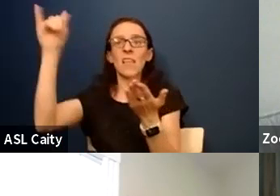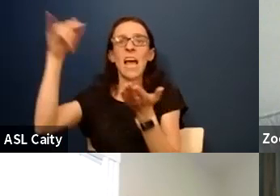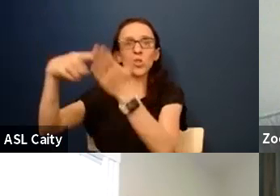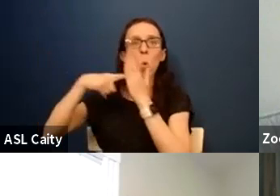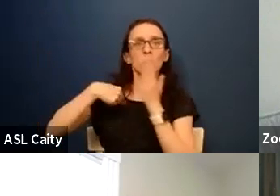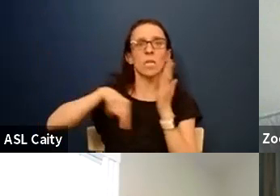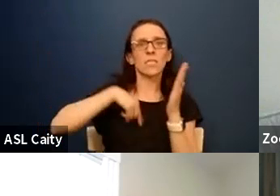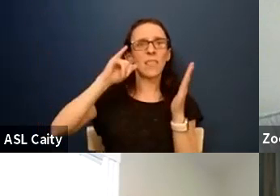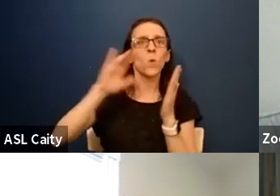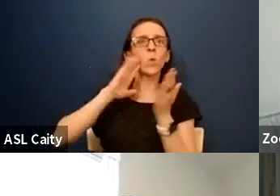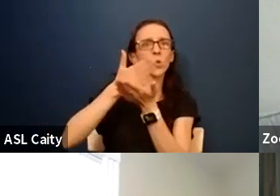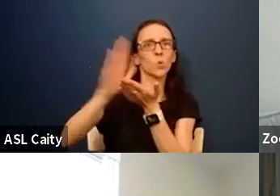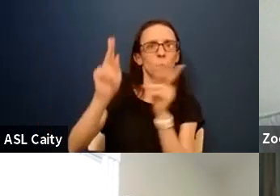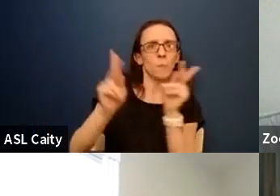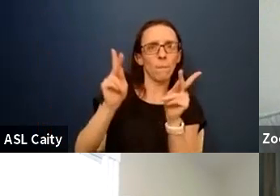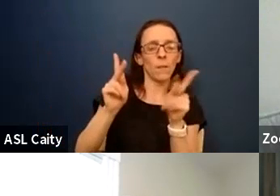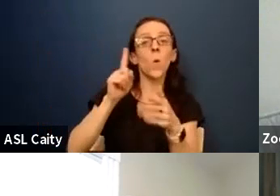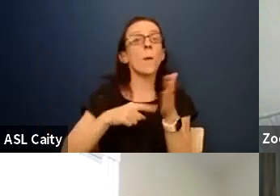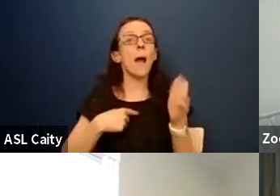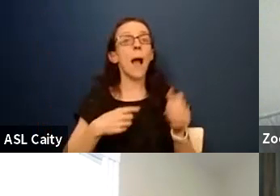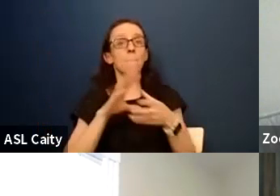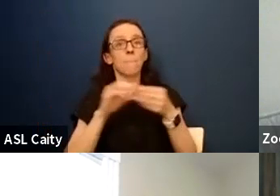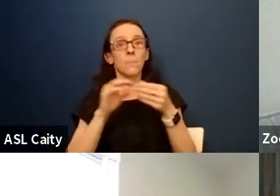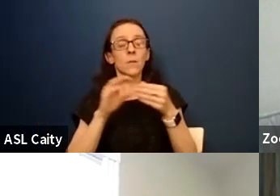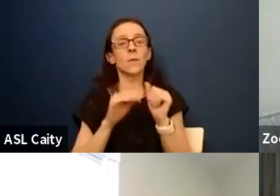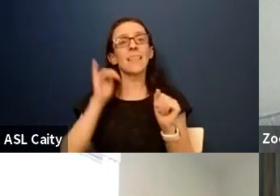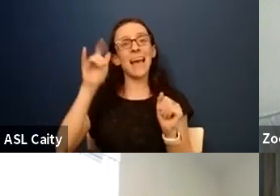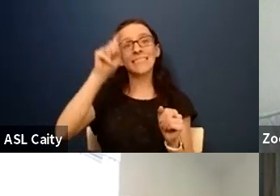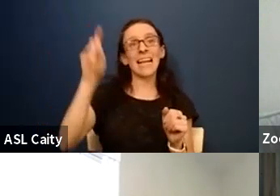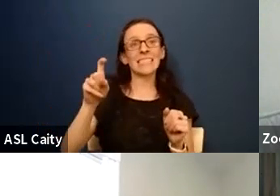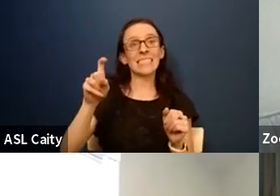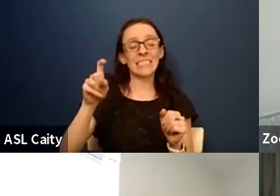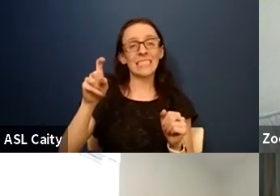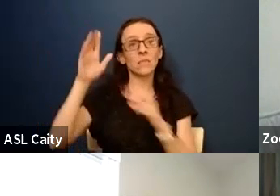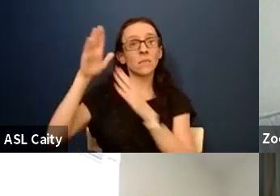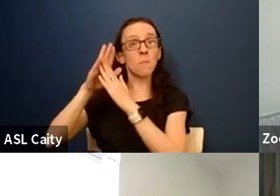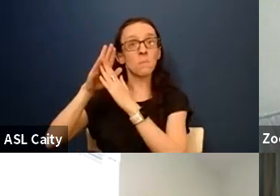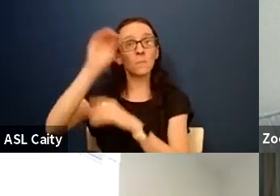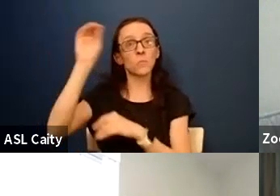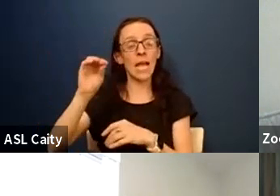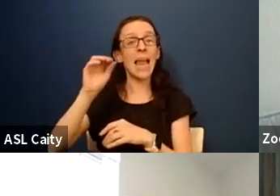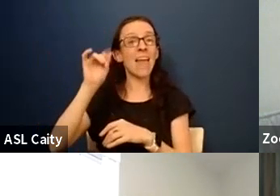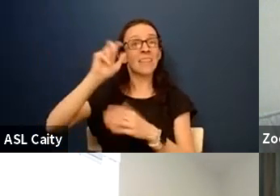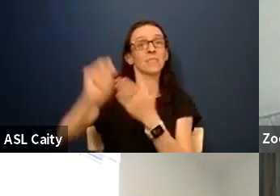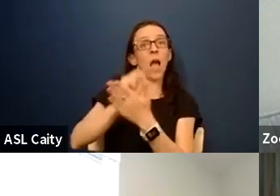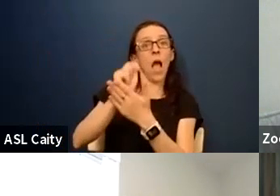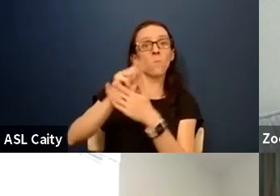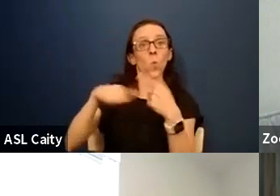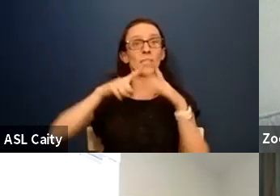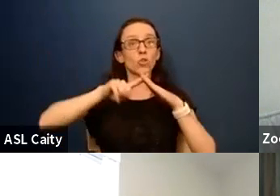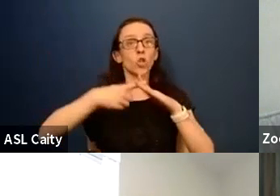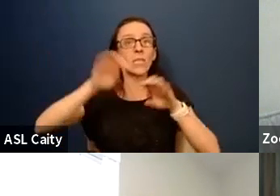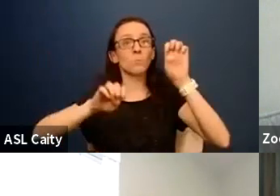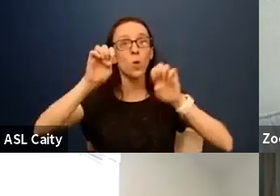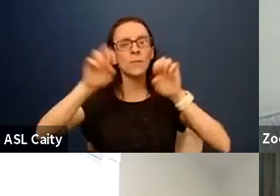exclusionary. What I'm talking about is a Texas top at that time when they started the experiment, it was 10%.